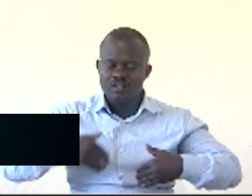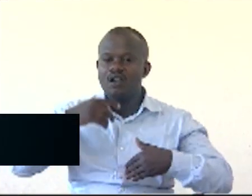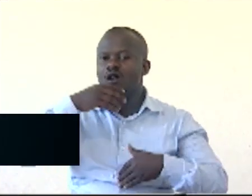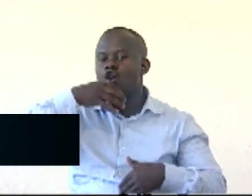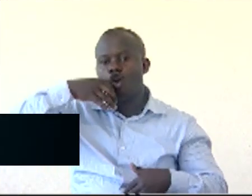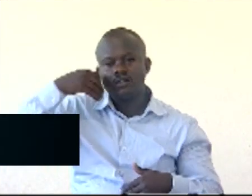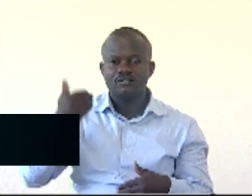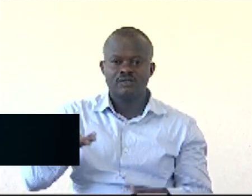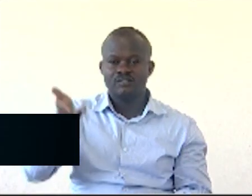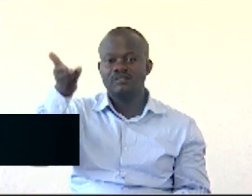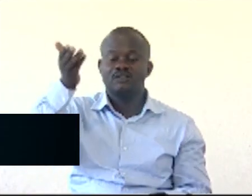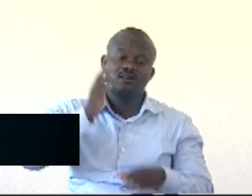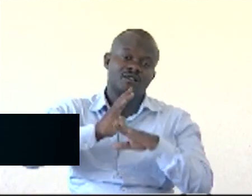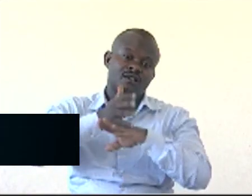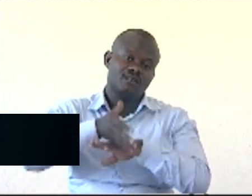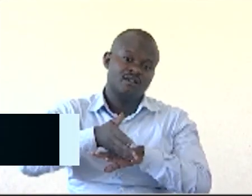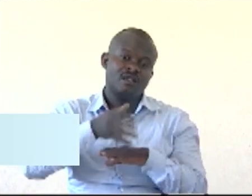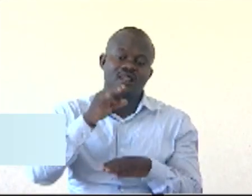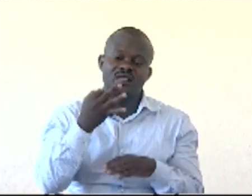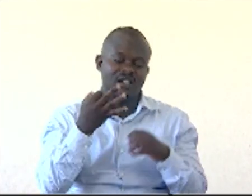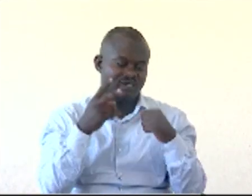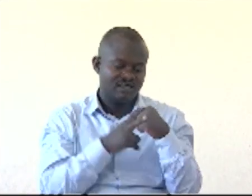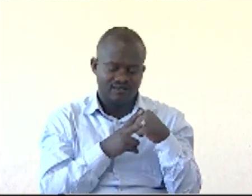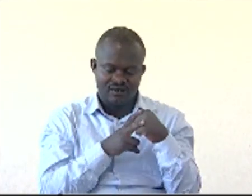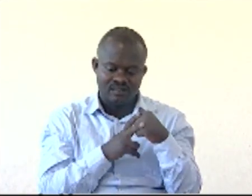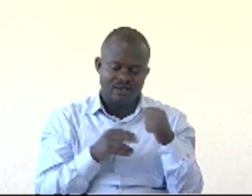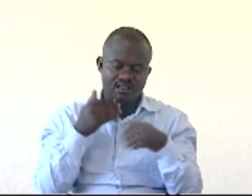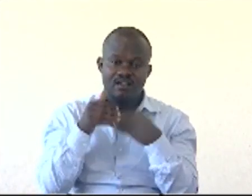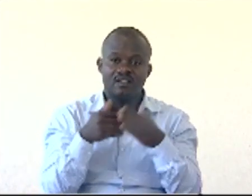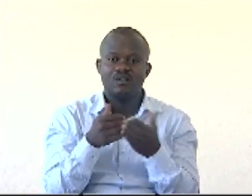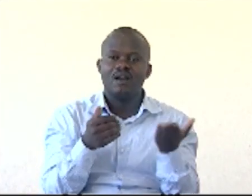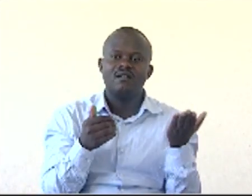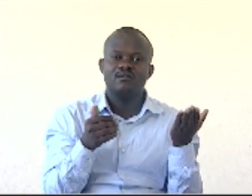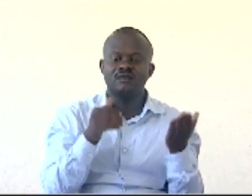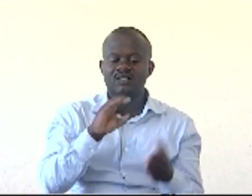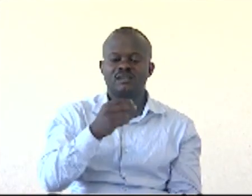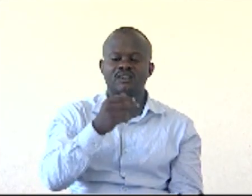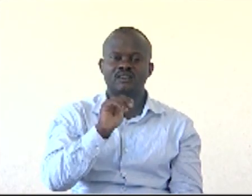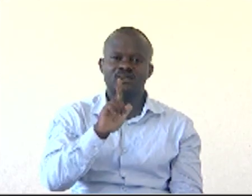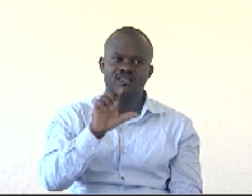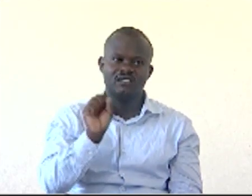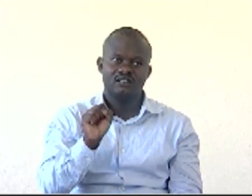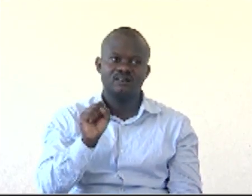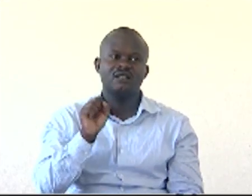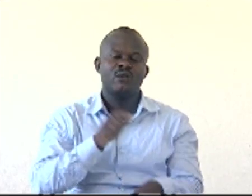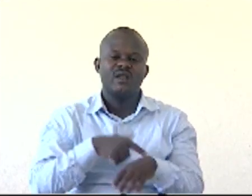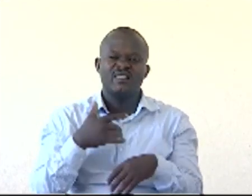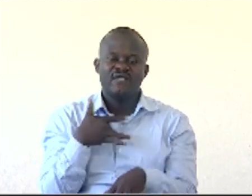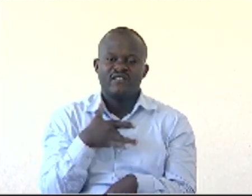rise beyond 37. Then we have chills. Chills here, that's when you